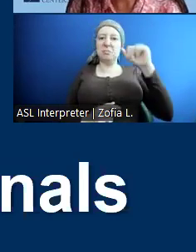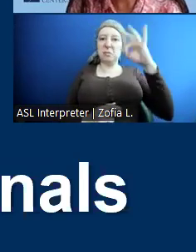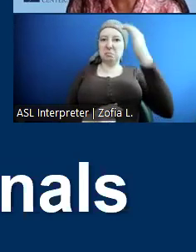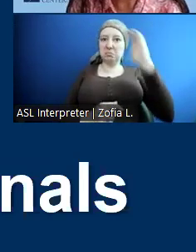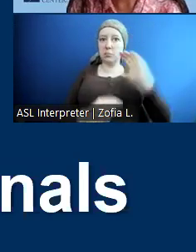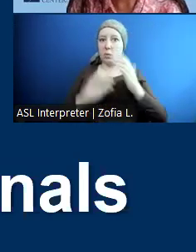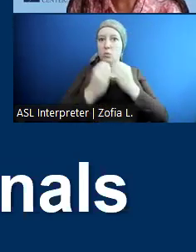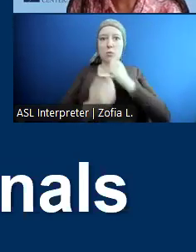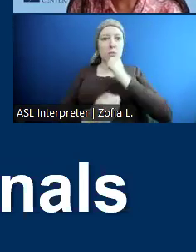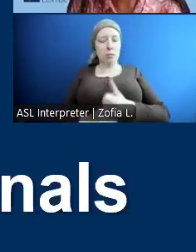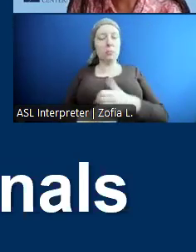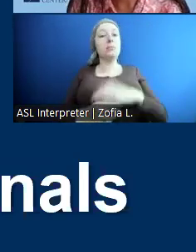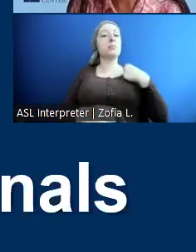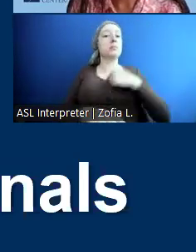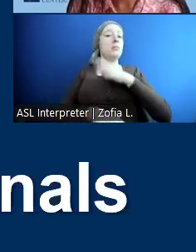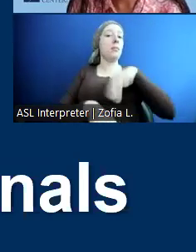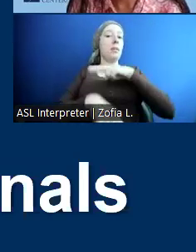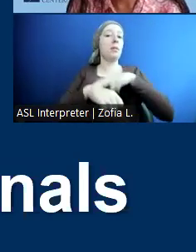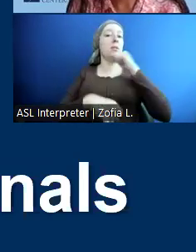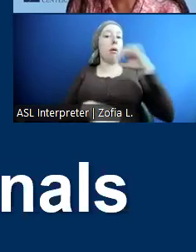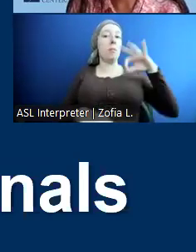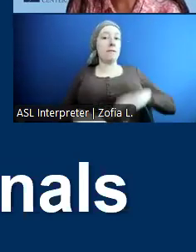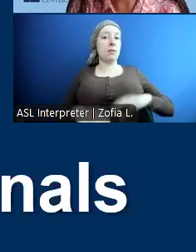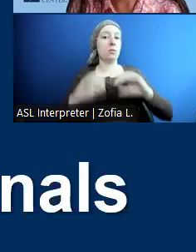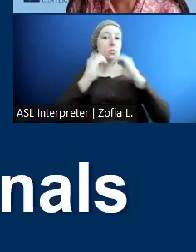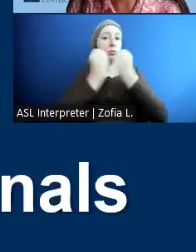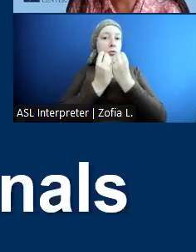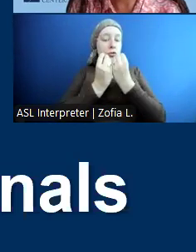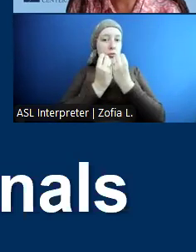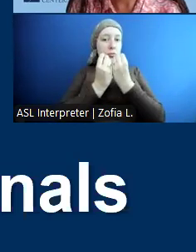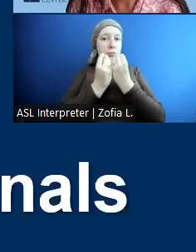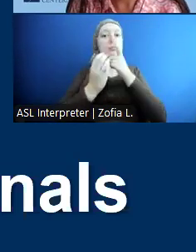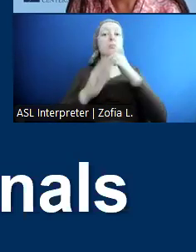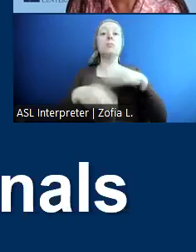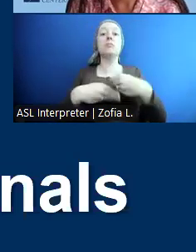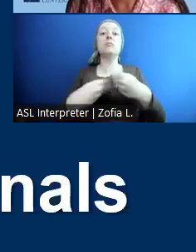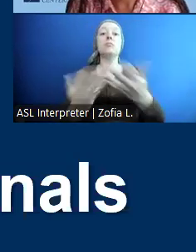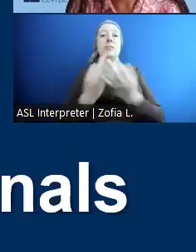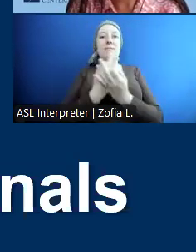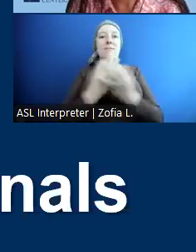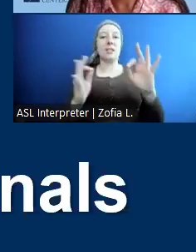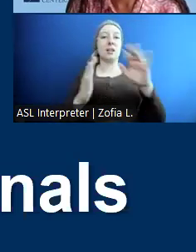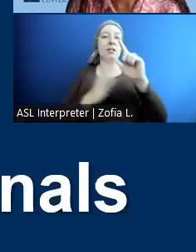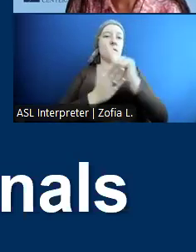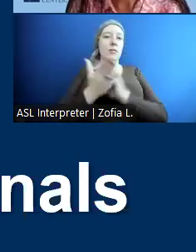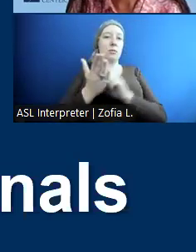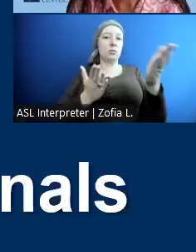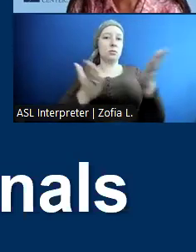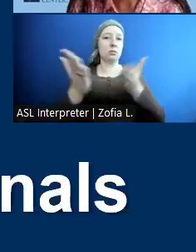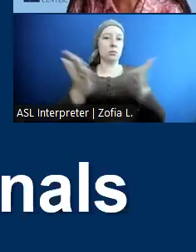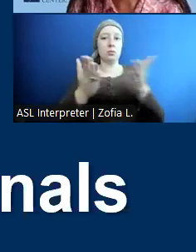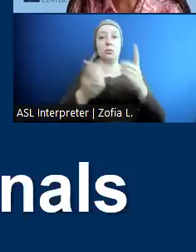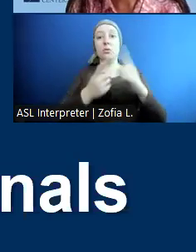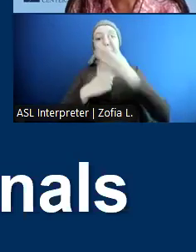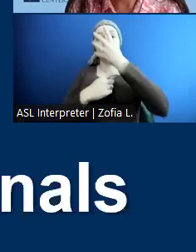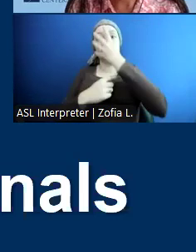are a national nonprofit organization that provides free legal services to